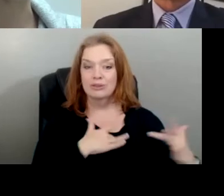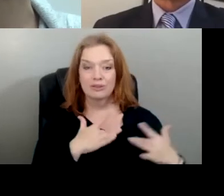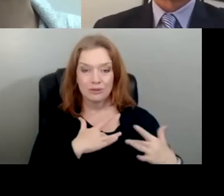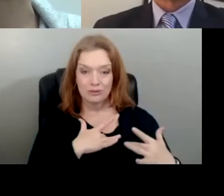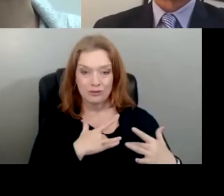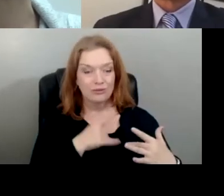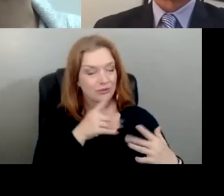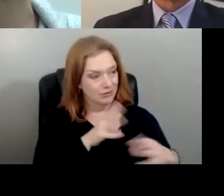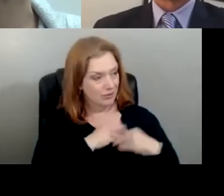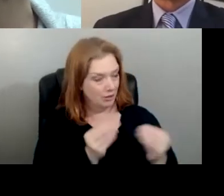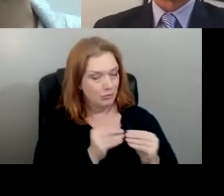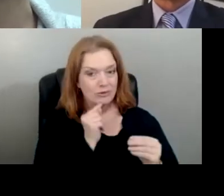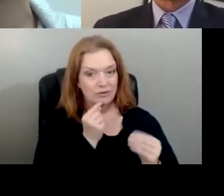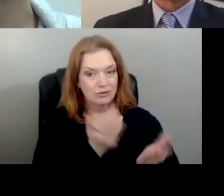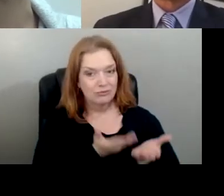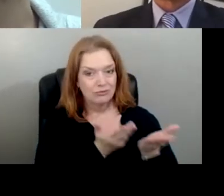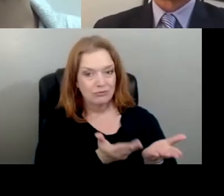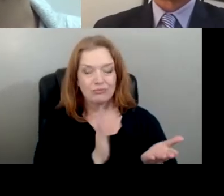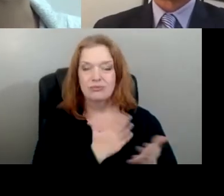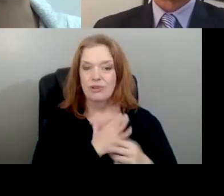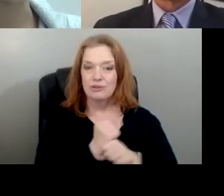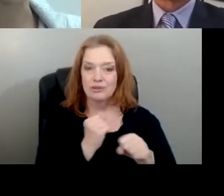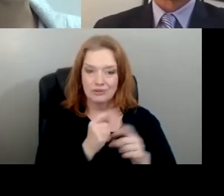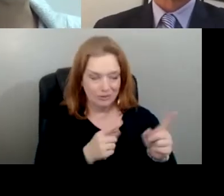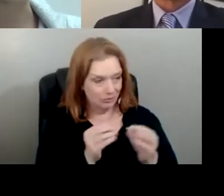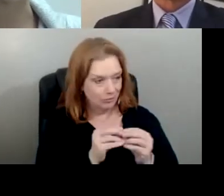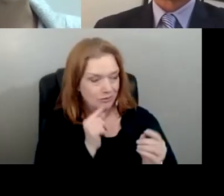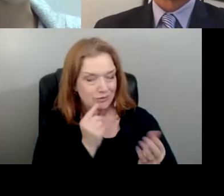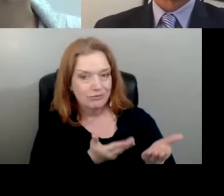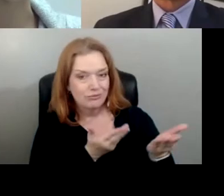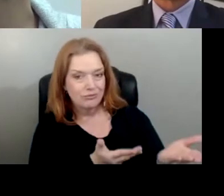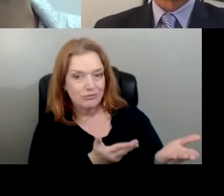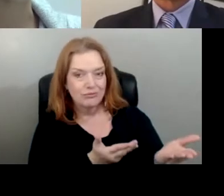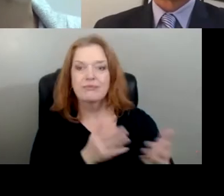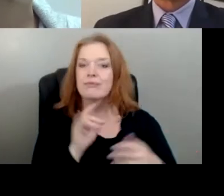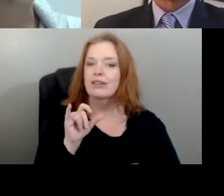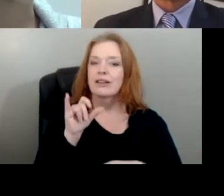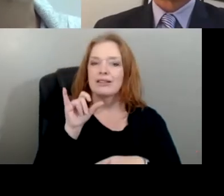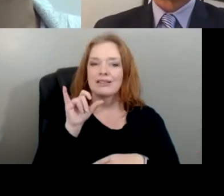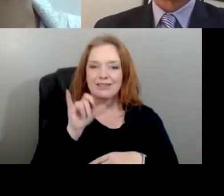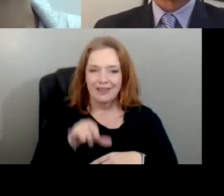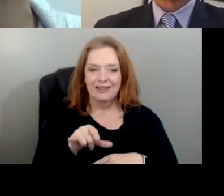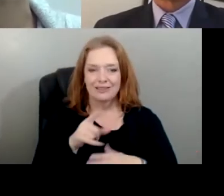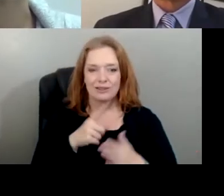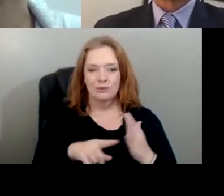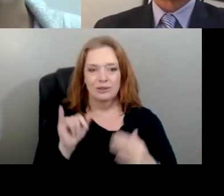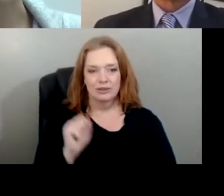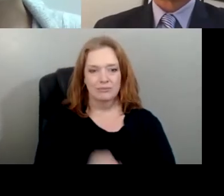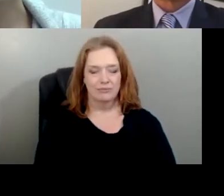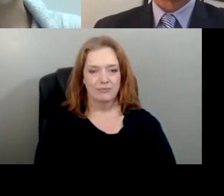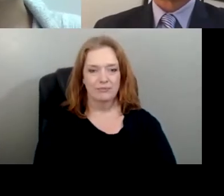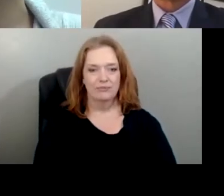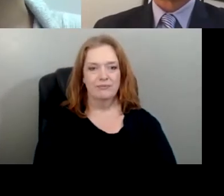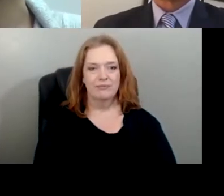more serious in our public safety efforts, because that's what it is. Just to share just a little bit of what